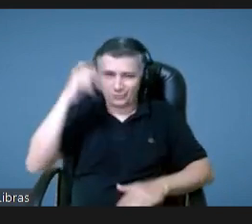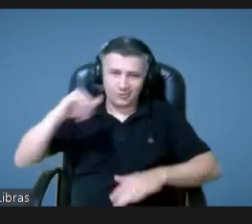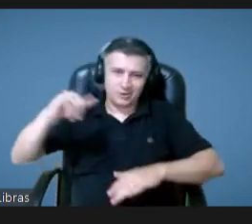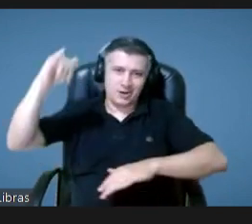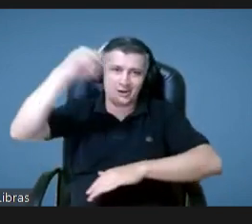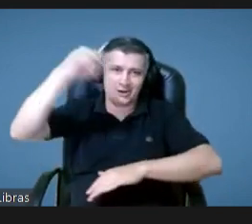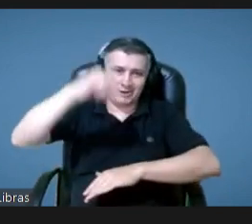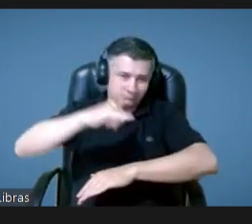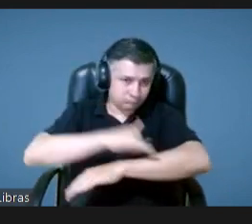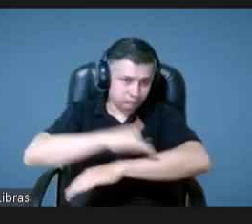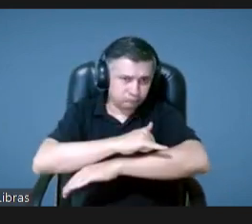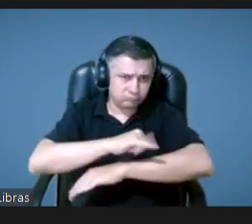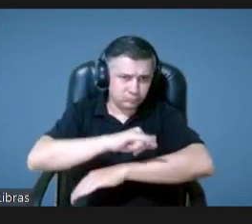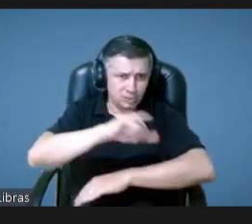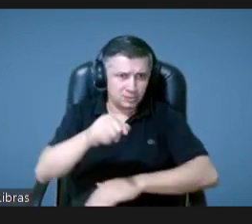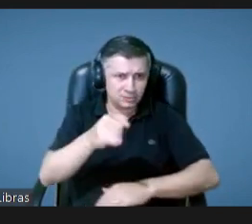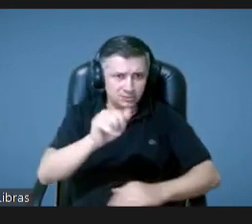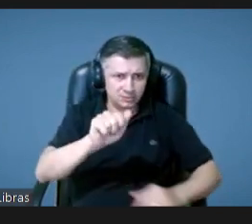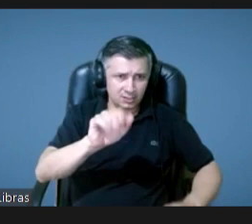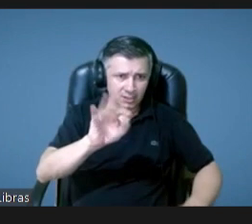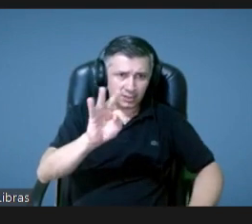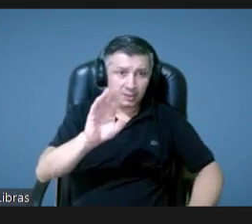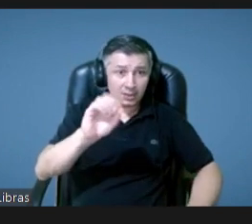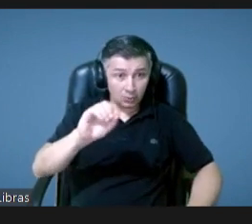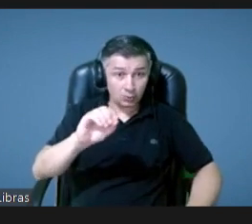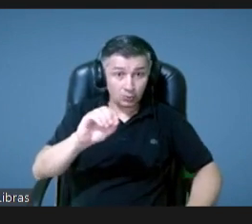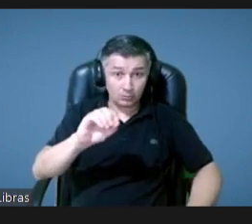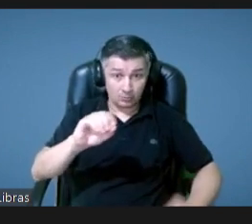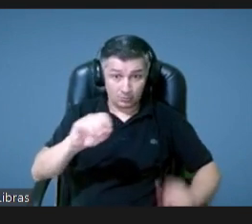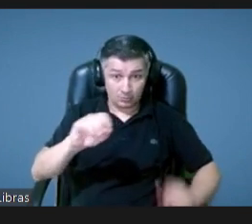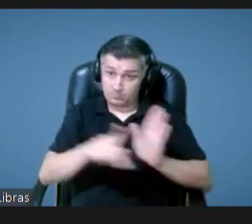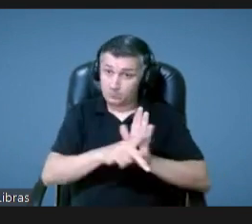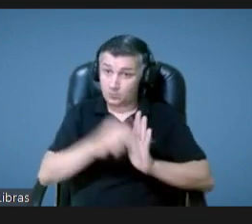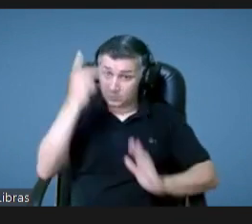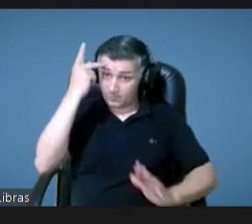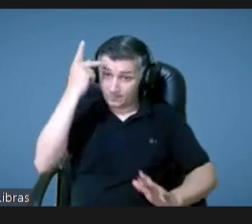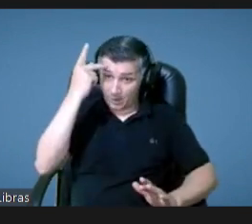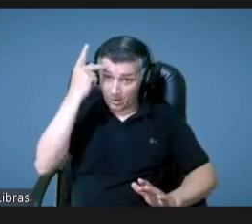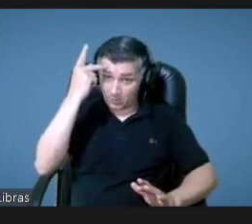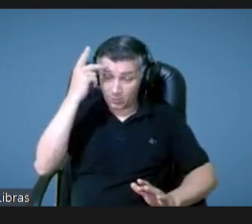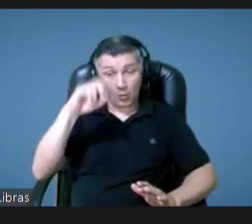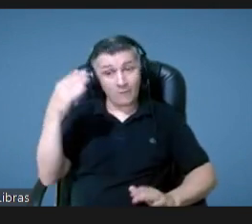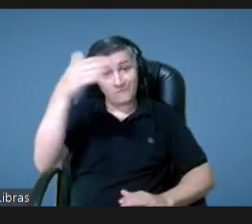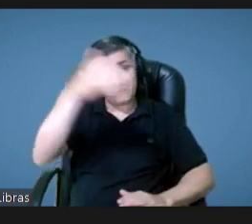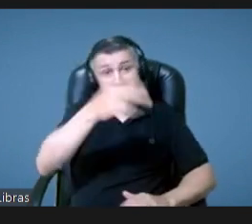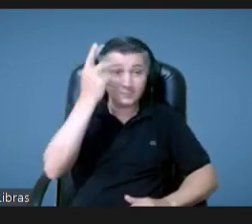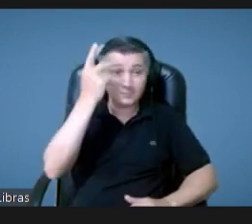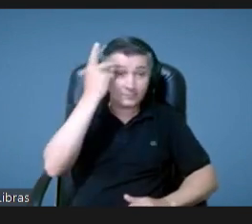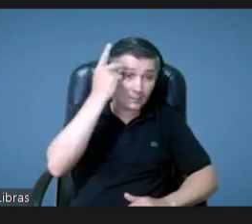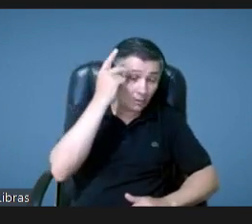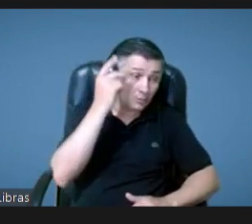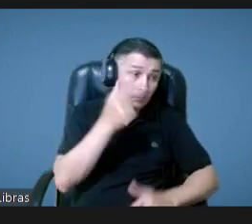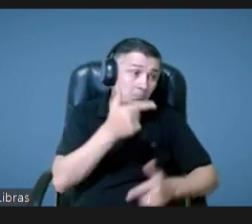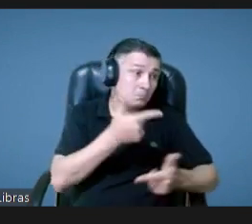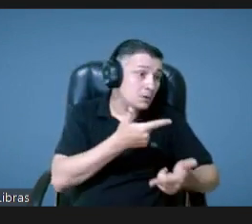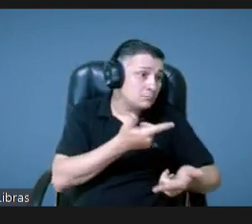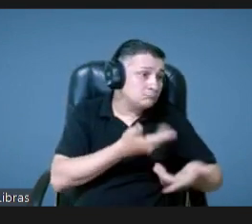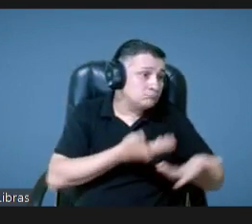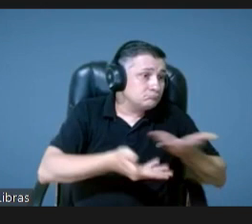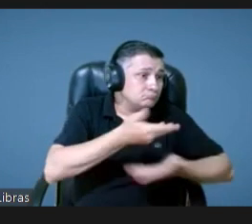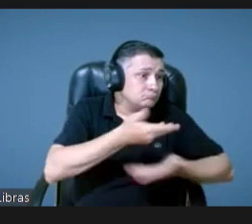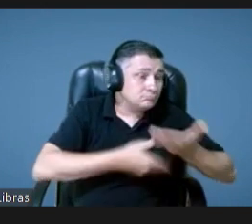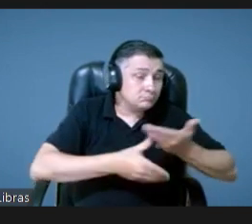owners of executive jets who either live in São Paulo or who travel to São Paulo for